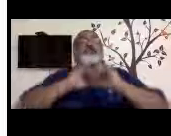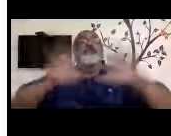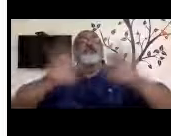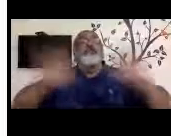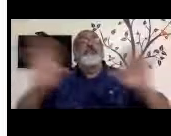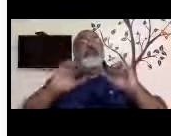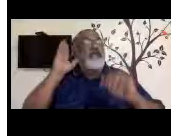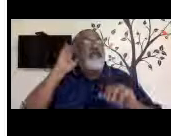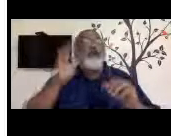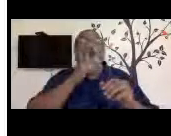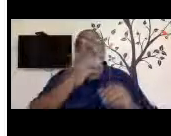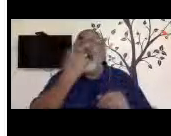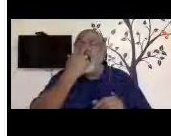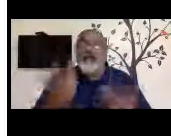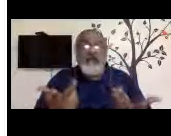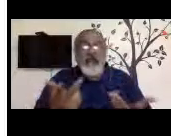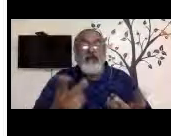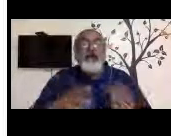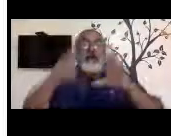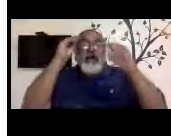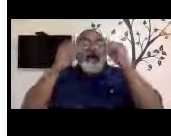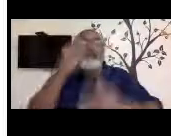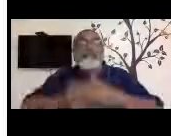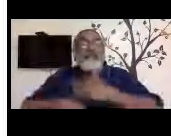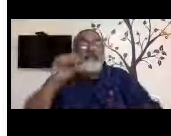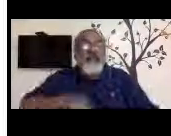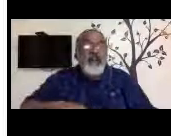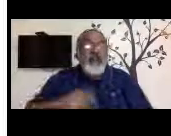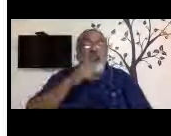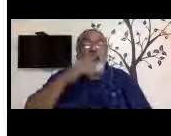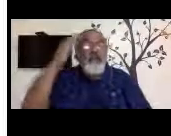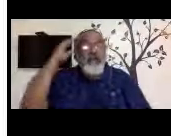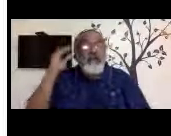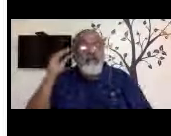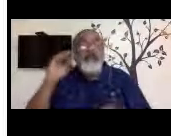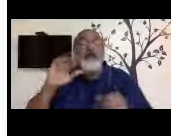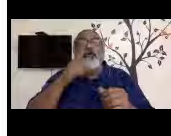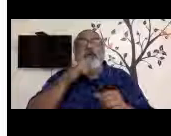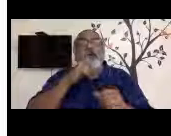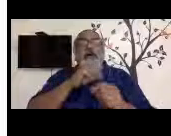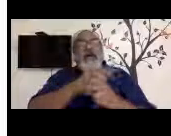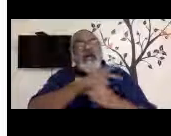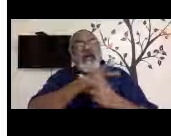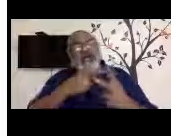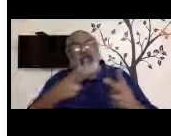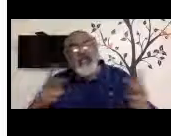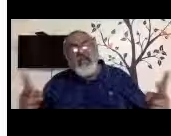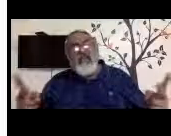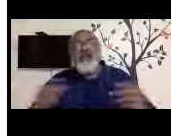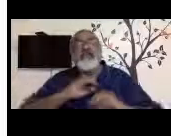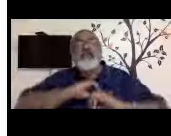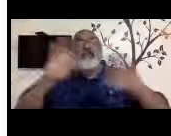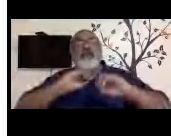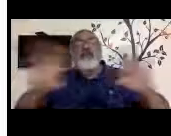or people with learning disabilities, intellectual disabilities, the information should be